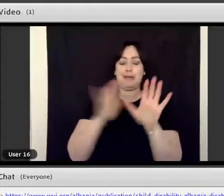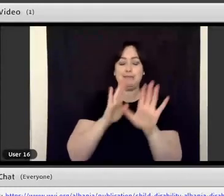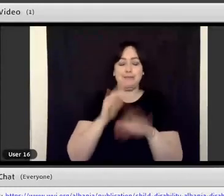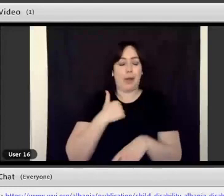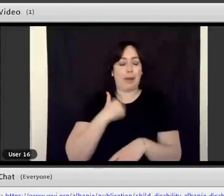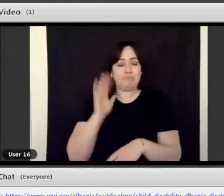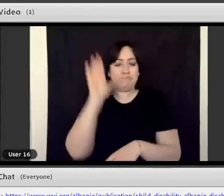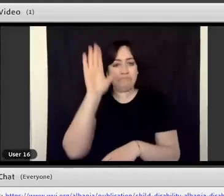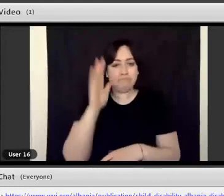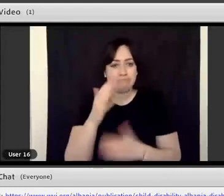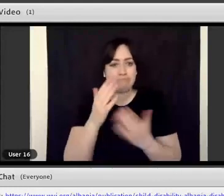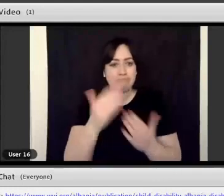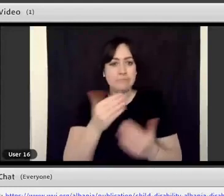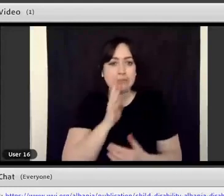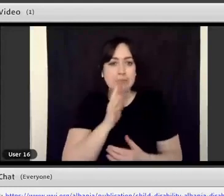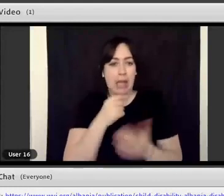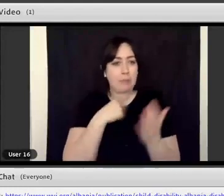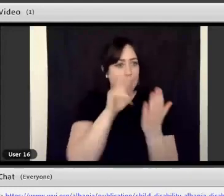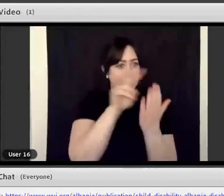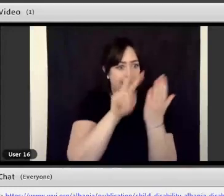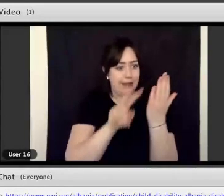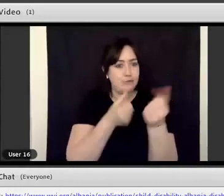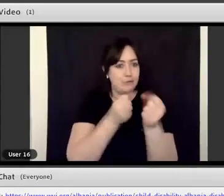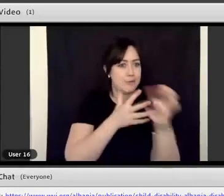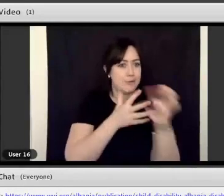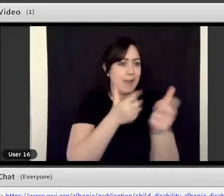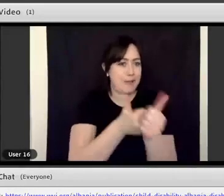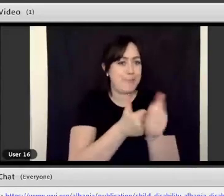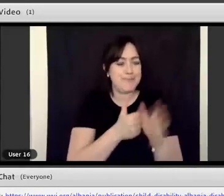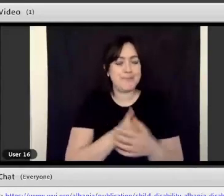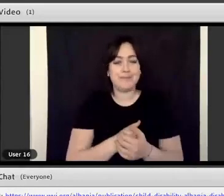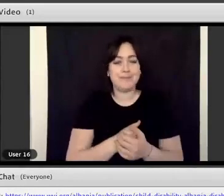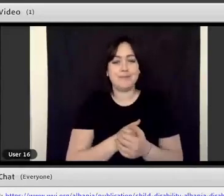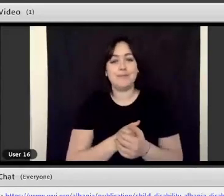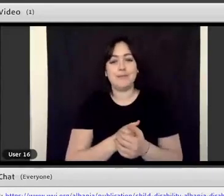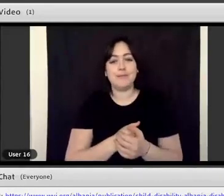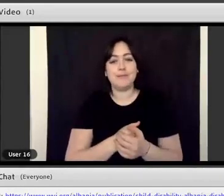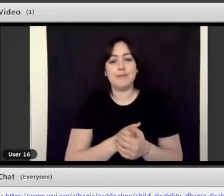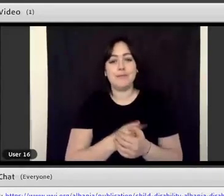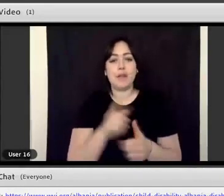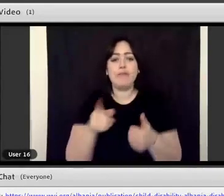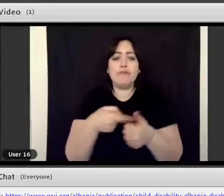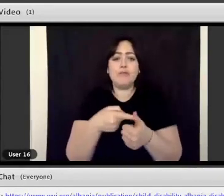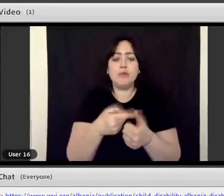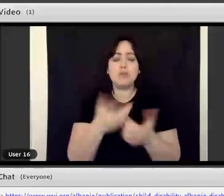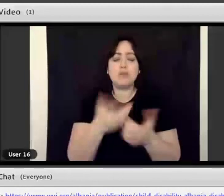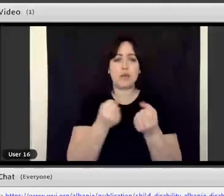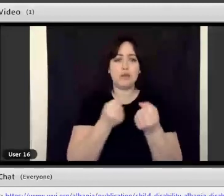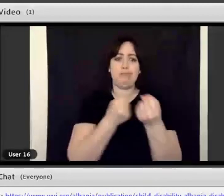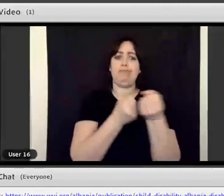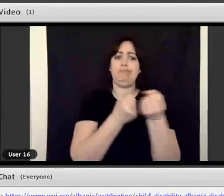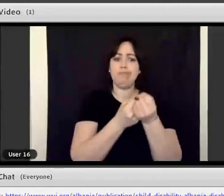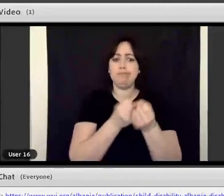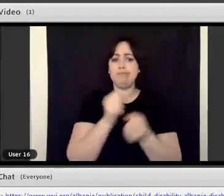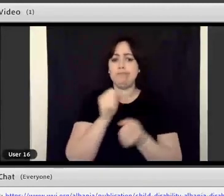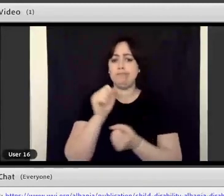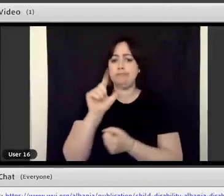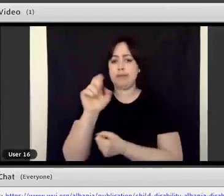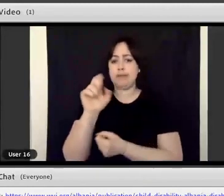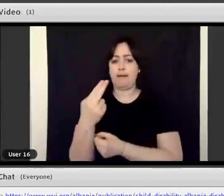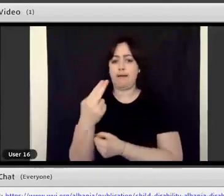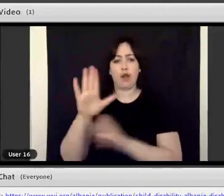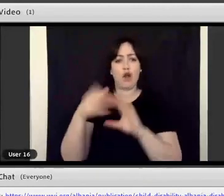But I am making my way through this. I wanted, first of all, to sort of endorse what Leah said